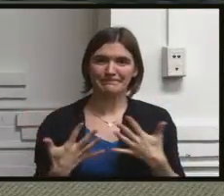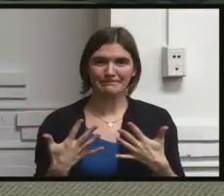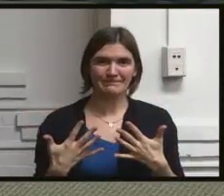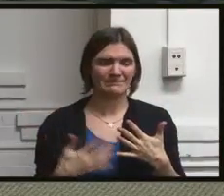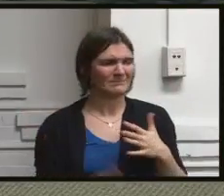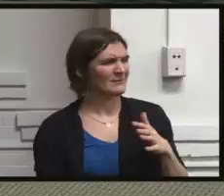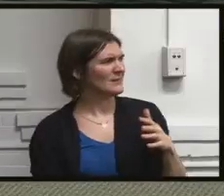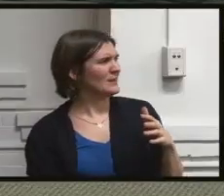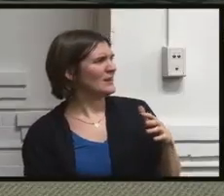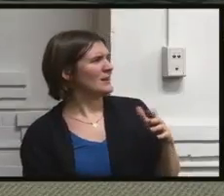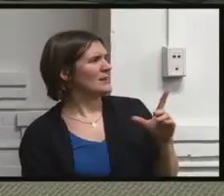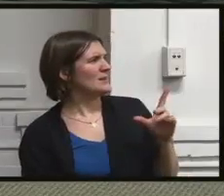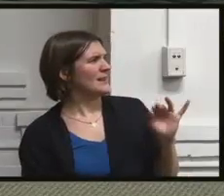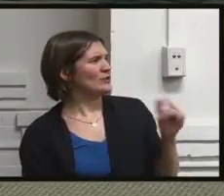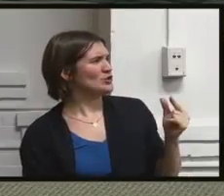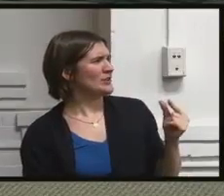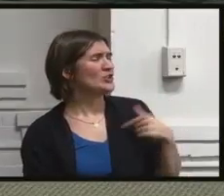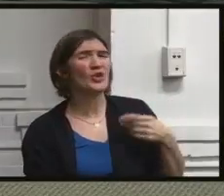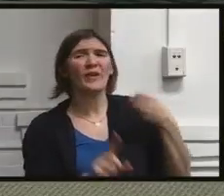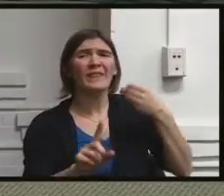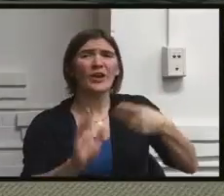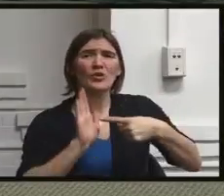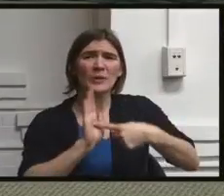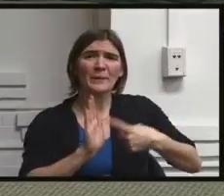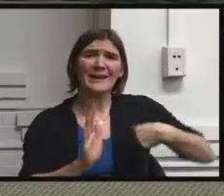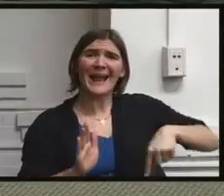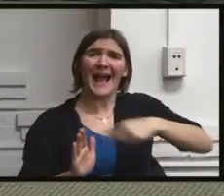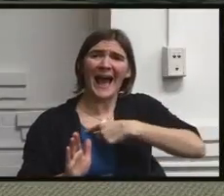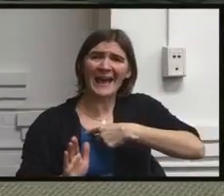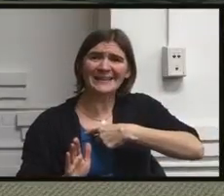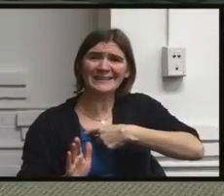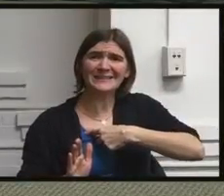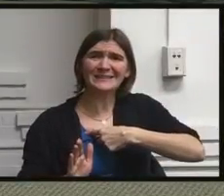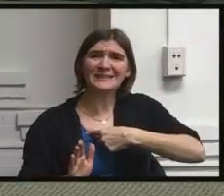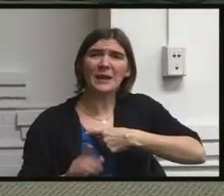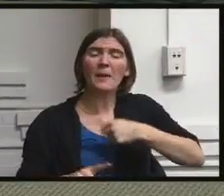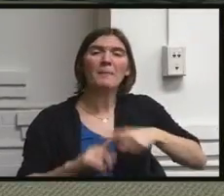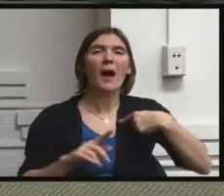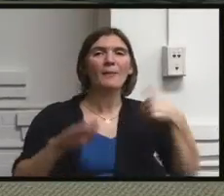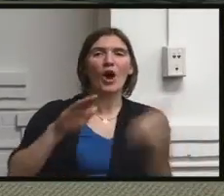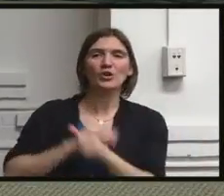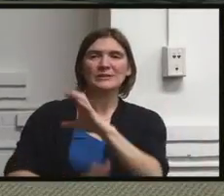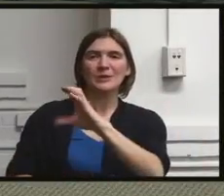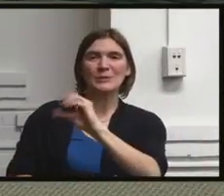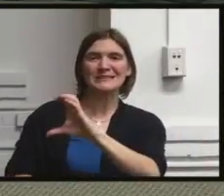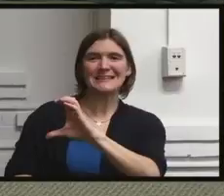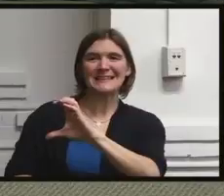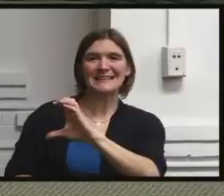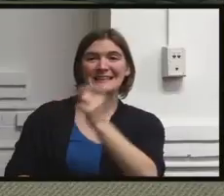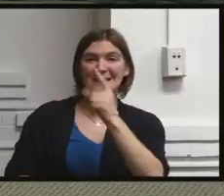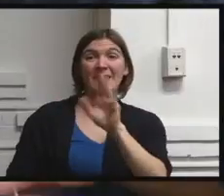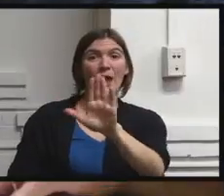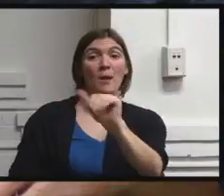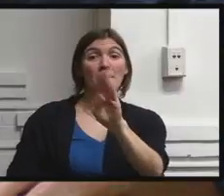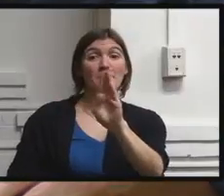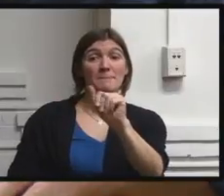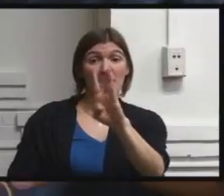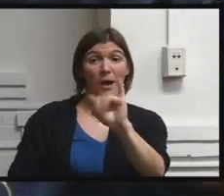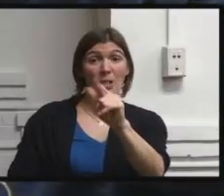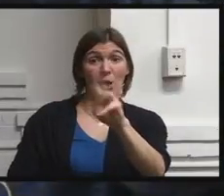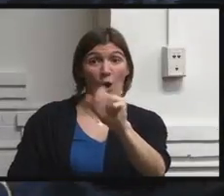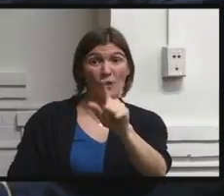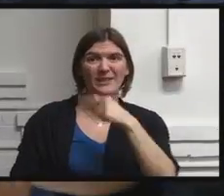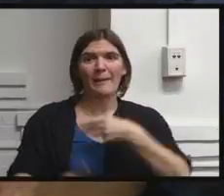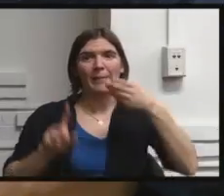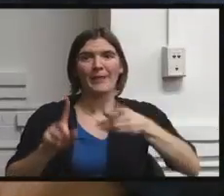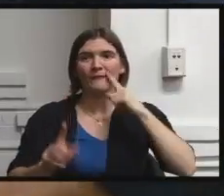I kind of feel like you're there representing us. Yeah. Well, it's in the chamber. It's okay. In the Downtown Alliance chamber. Bylaws, and okay. I'm there for the chamber